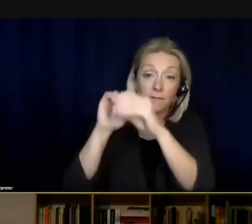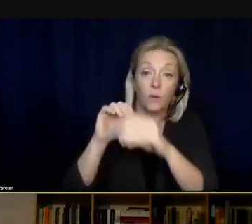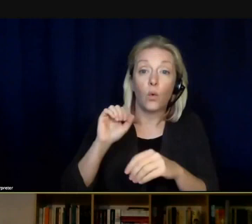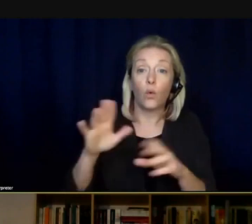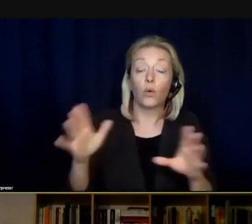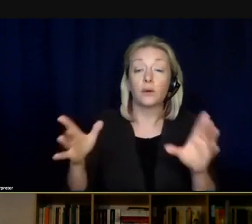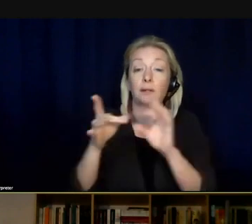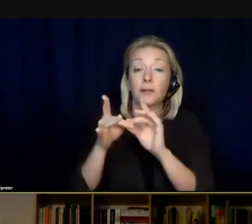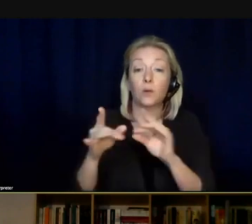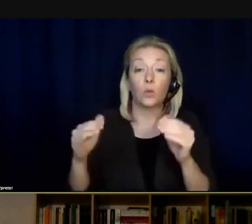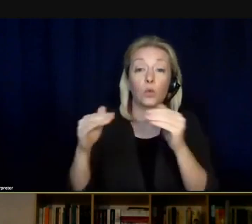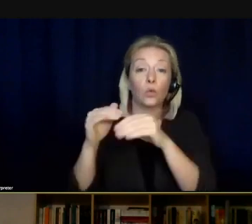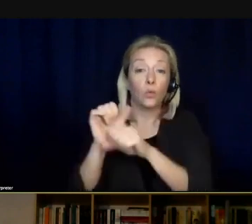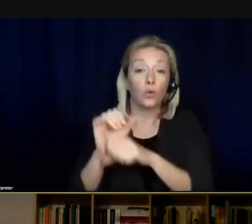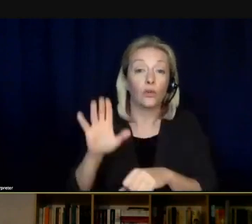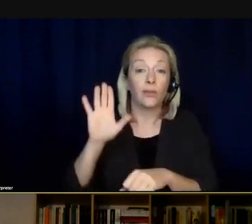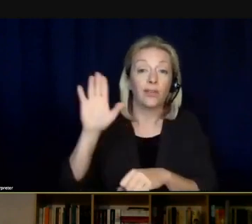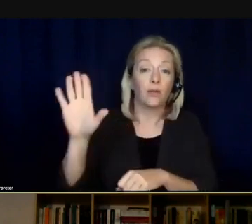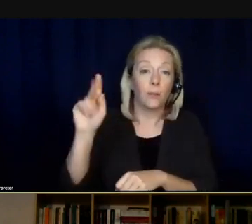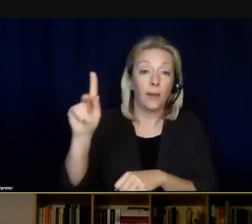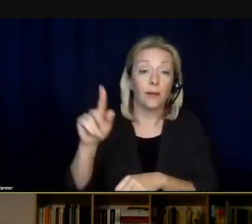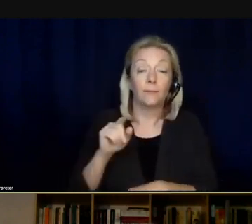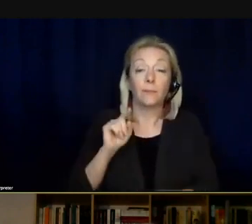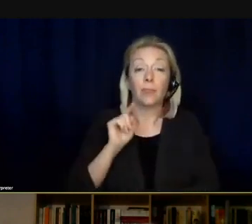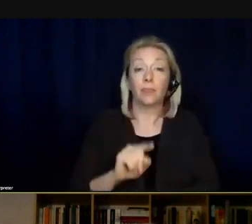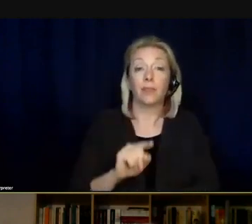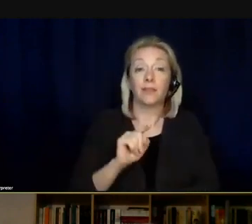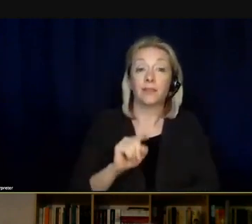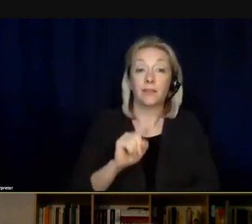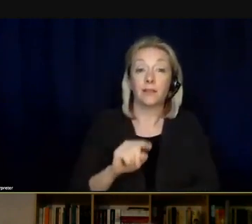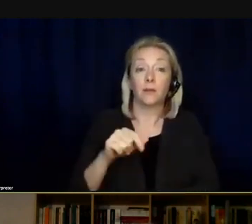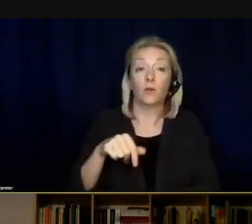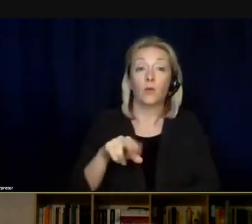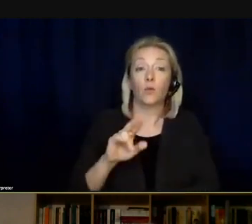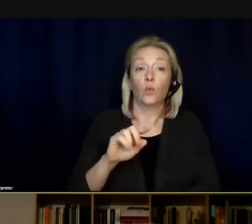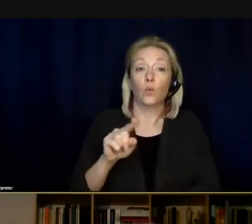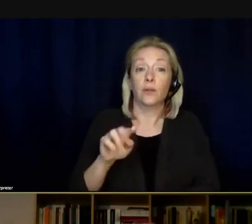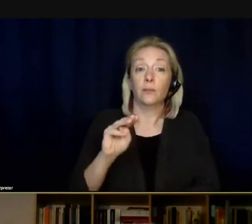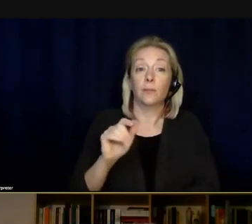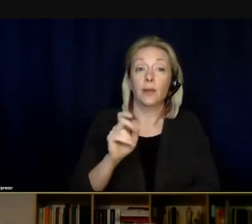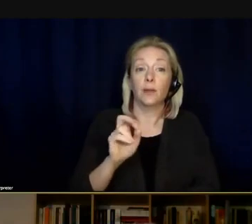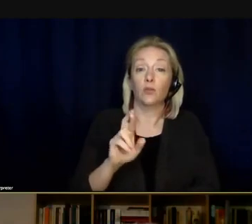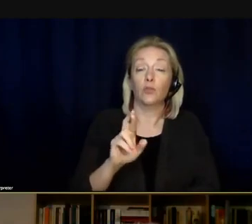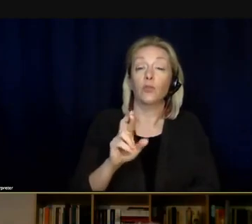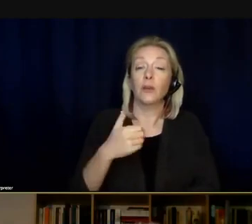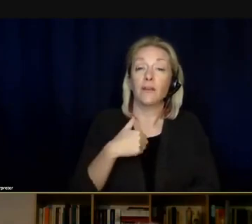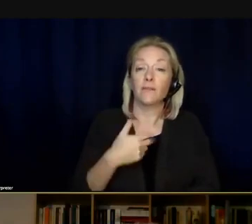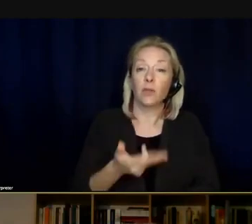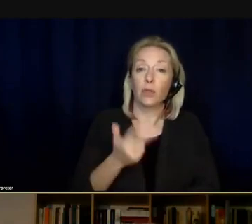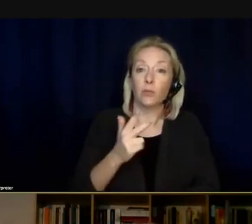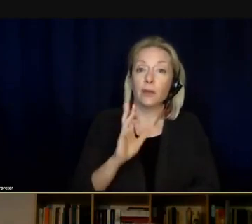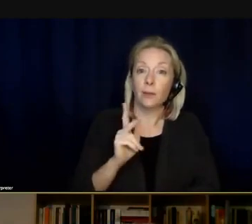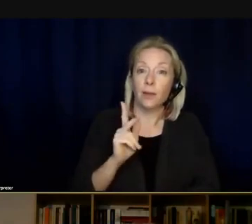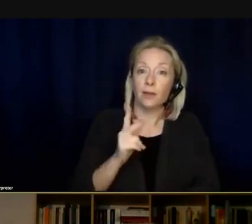this one, you have 3 banks. So you have a bank of quizzes that you